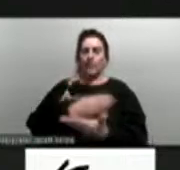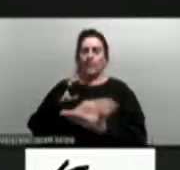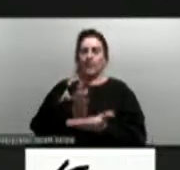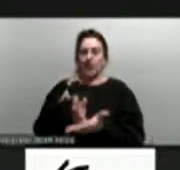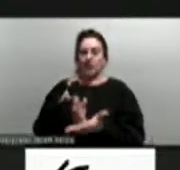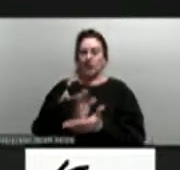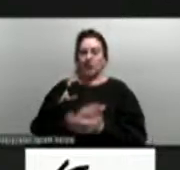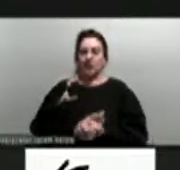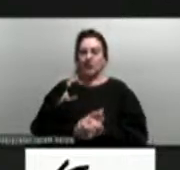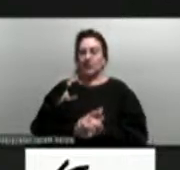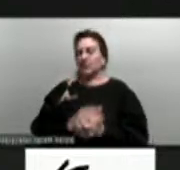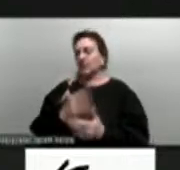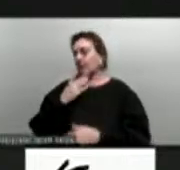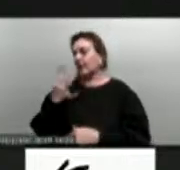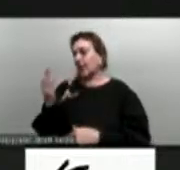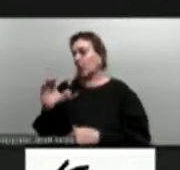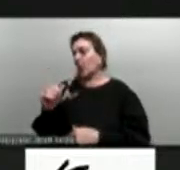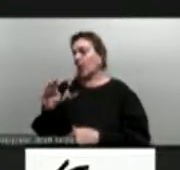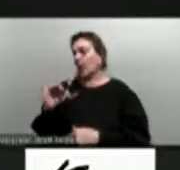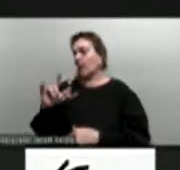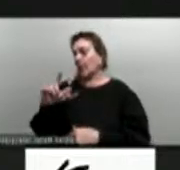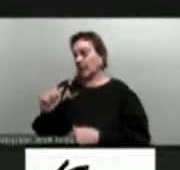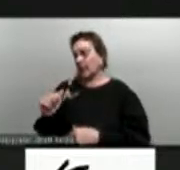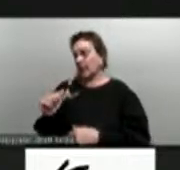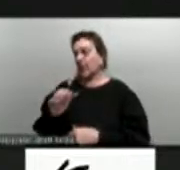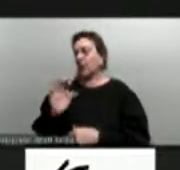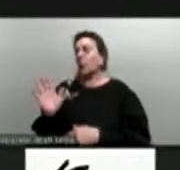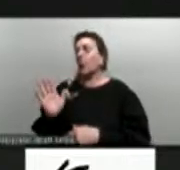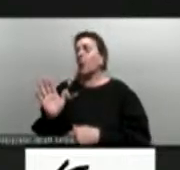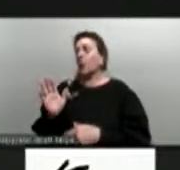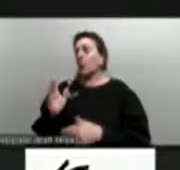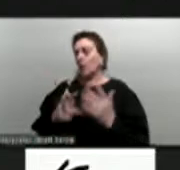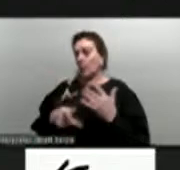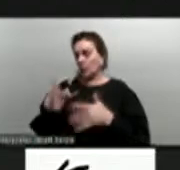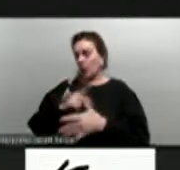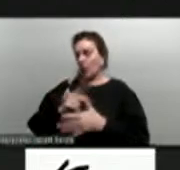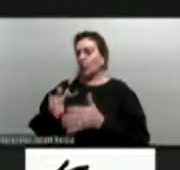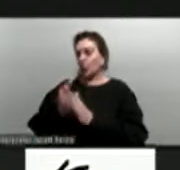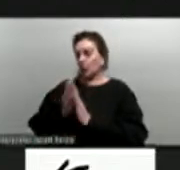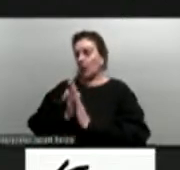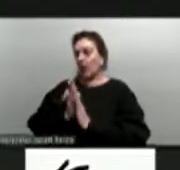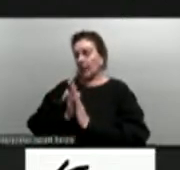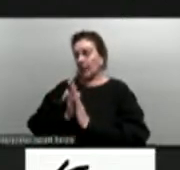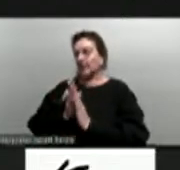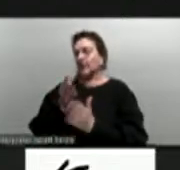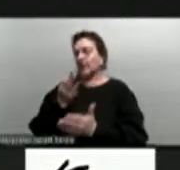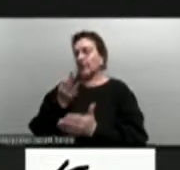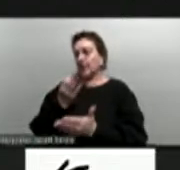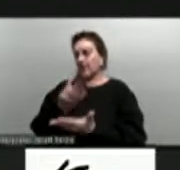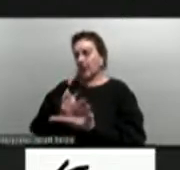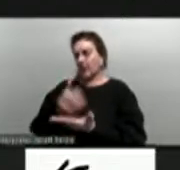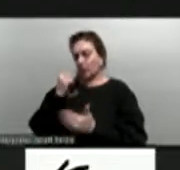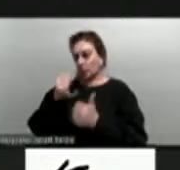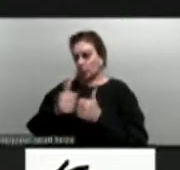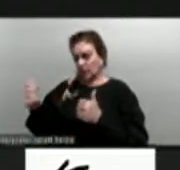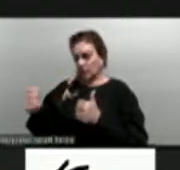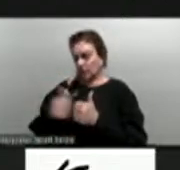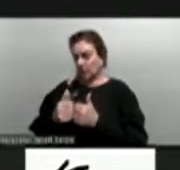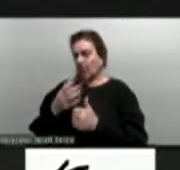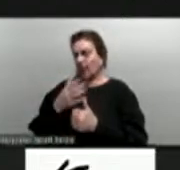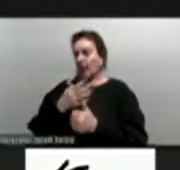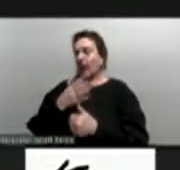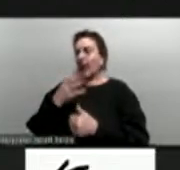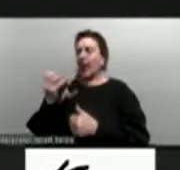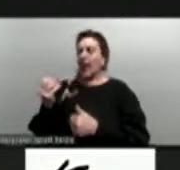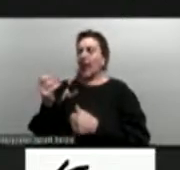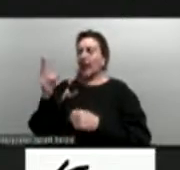Thank you, Camilla. Your priorities or requests to prioritize funding for transportation, infrastructure,